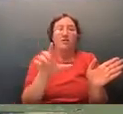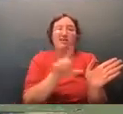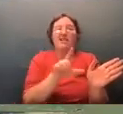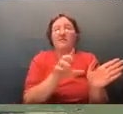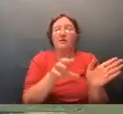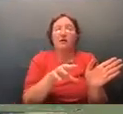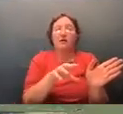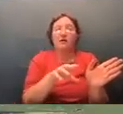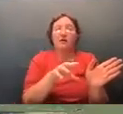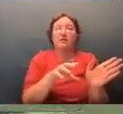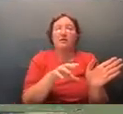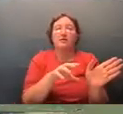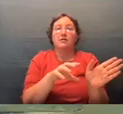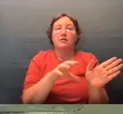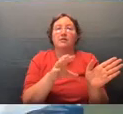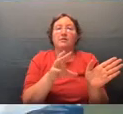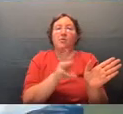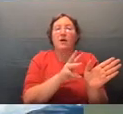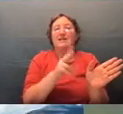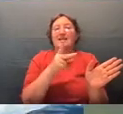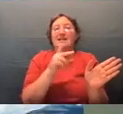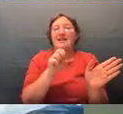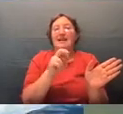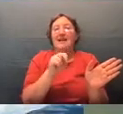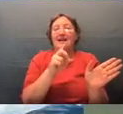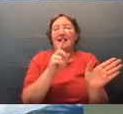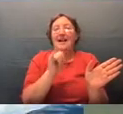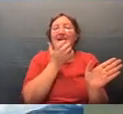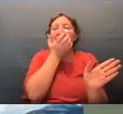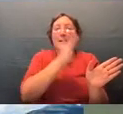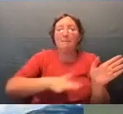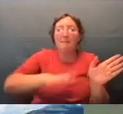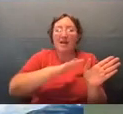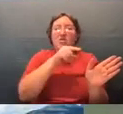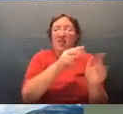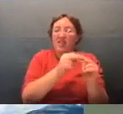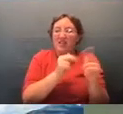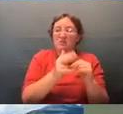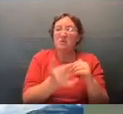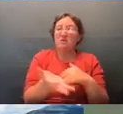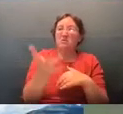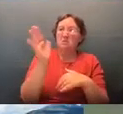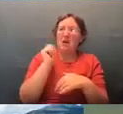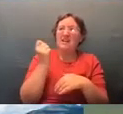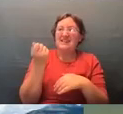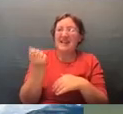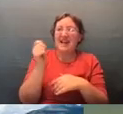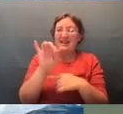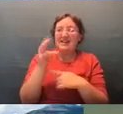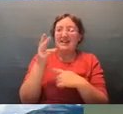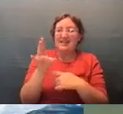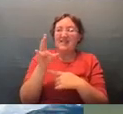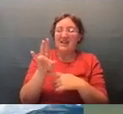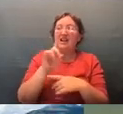location called Kennedy Meadows. Kennedy Meadows was built back in 1917 as a resort